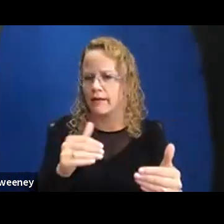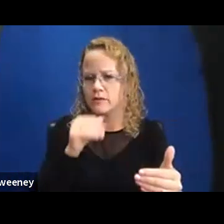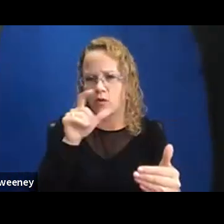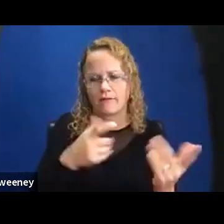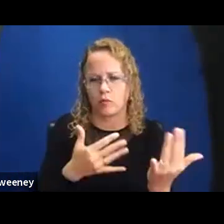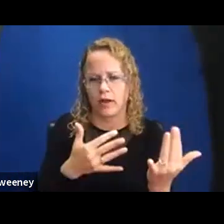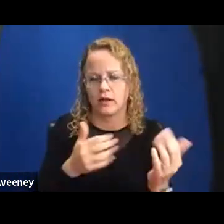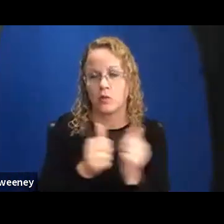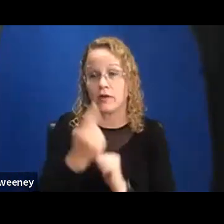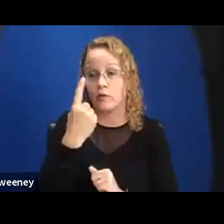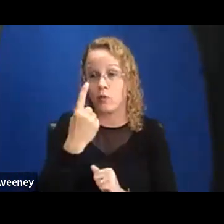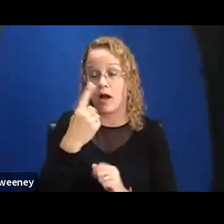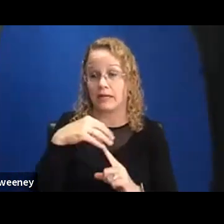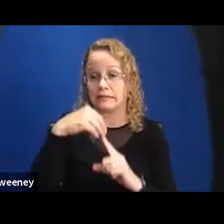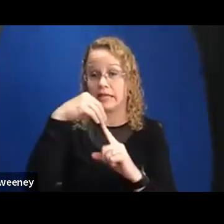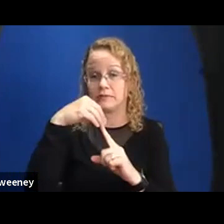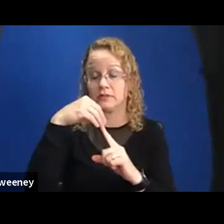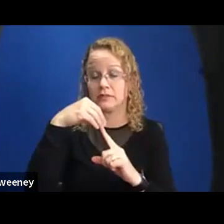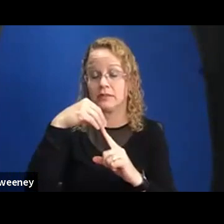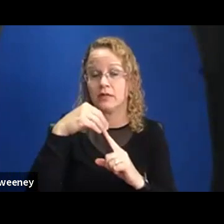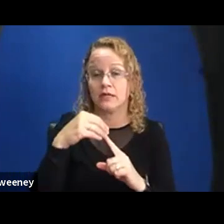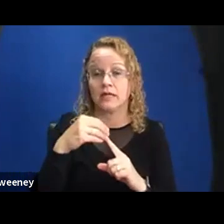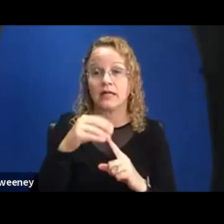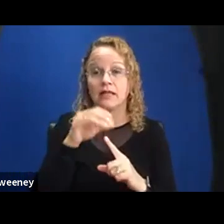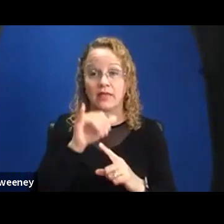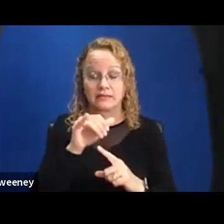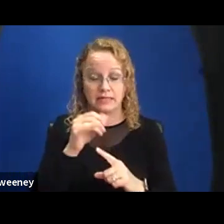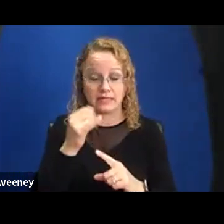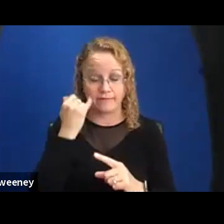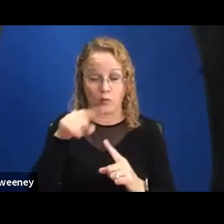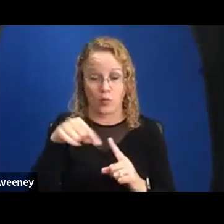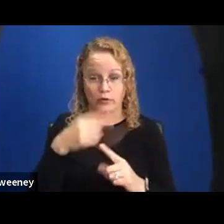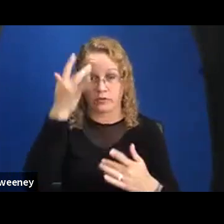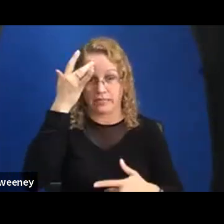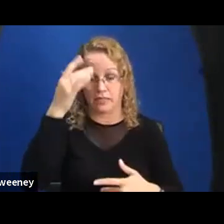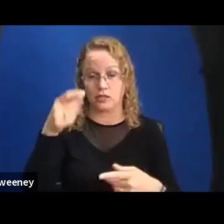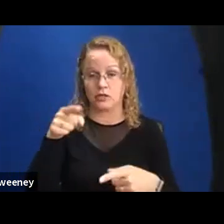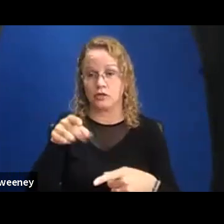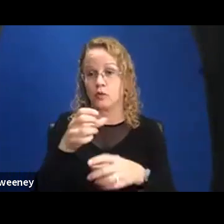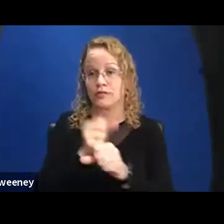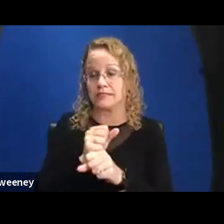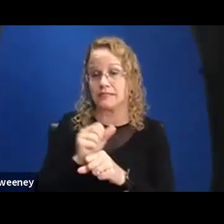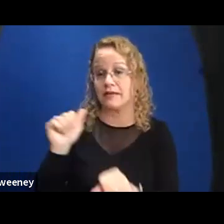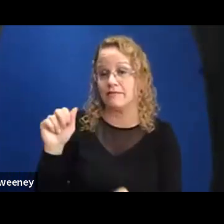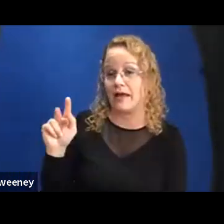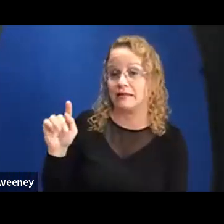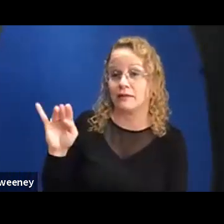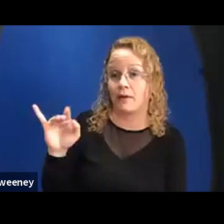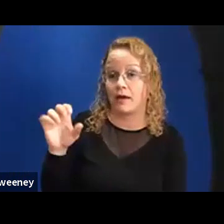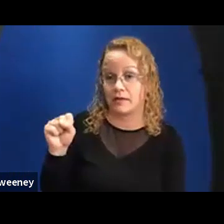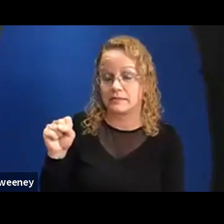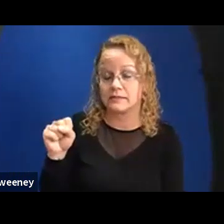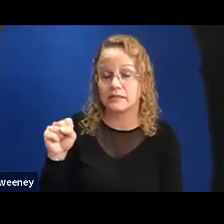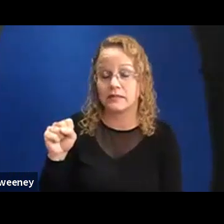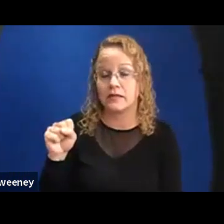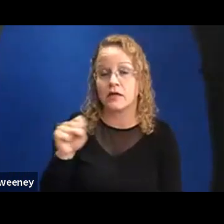one really important exception. And that's if while you were sick, if you received antibodies, if you received monoclonal antibodies,